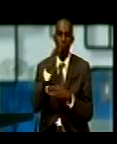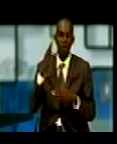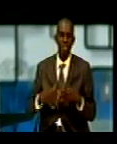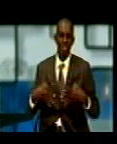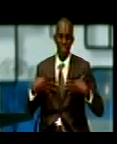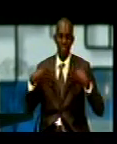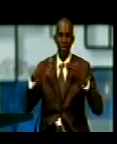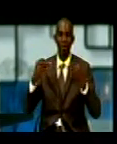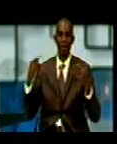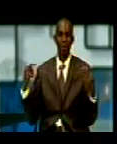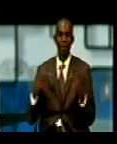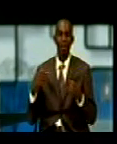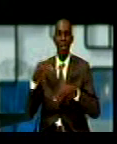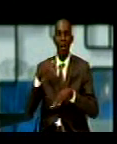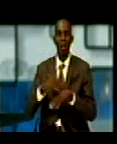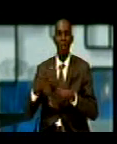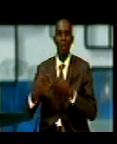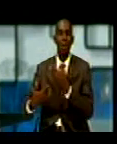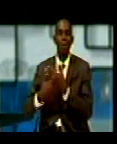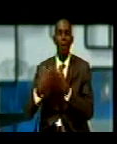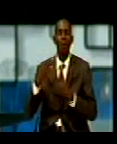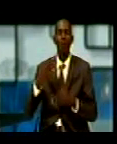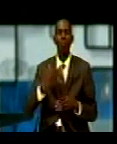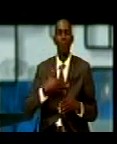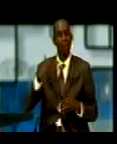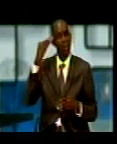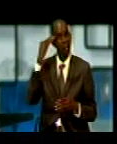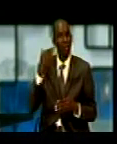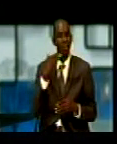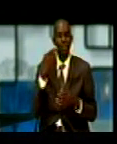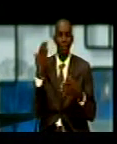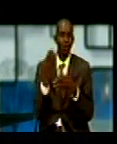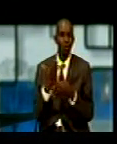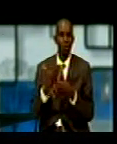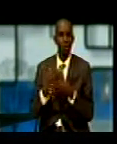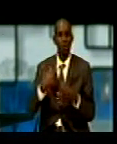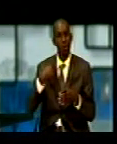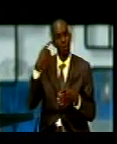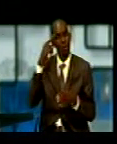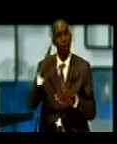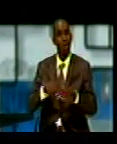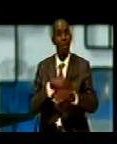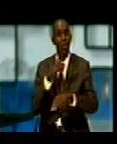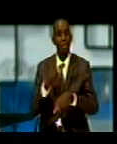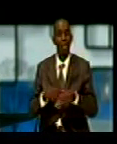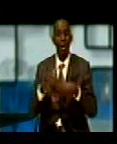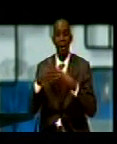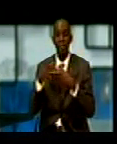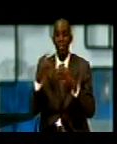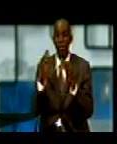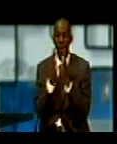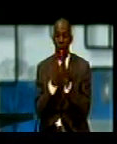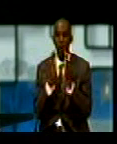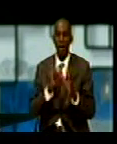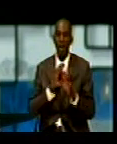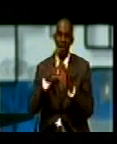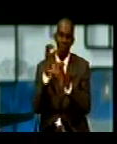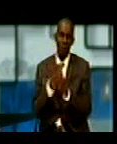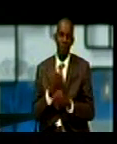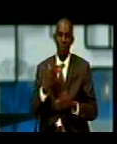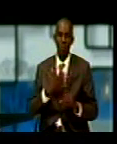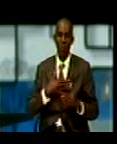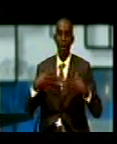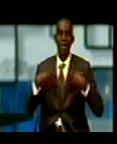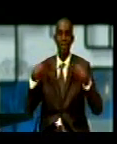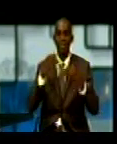back of my head. It's been troubling me for a long time, but after the prayers, I got my healing. Ifine